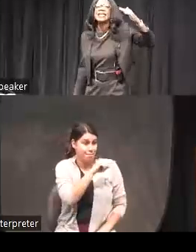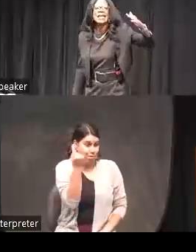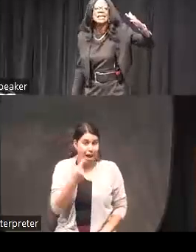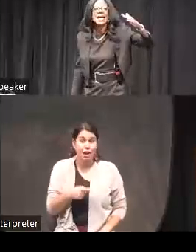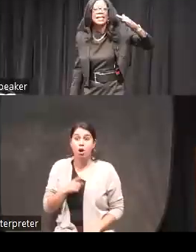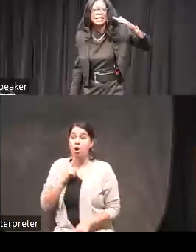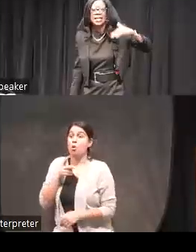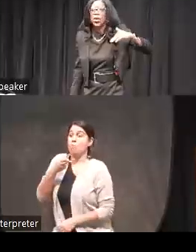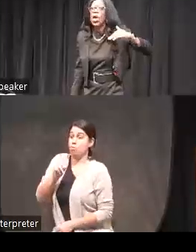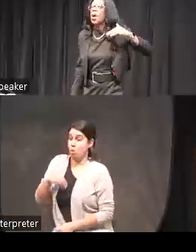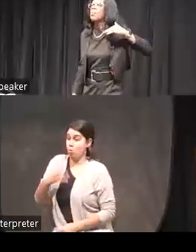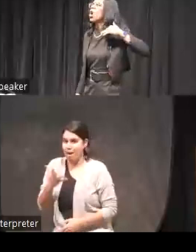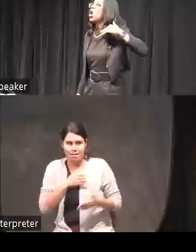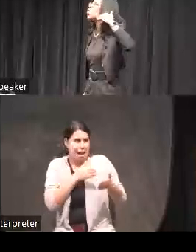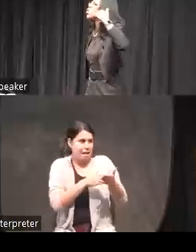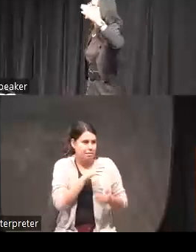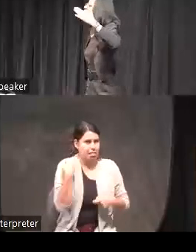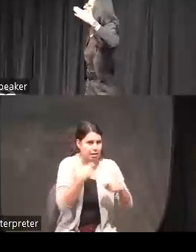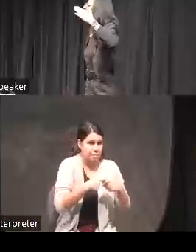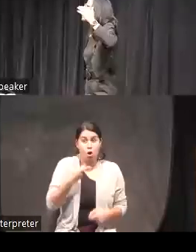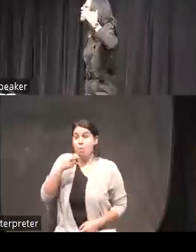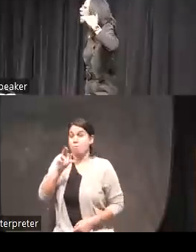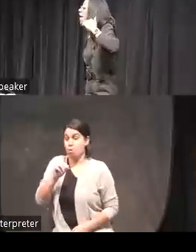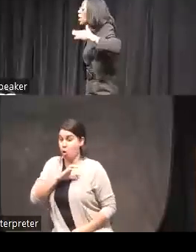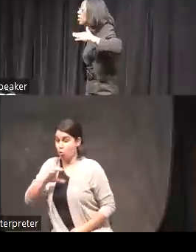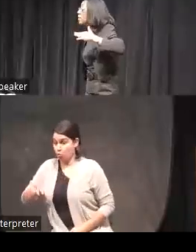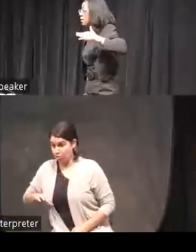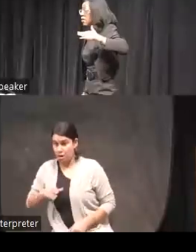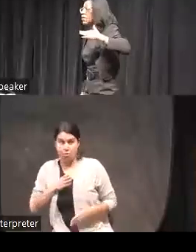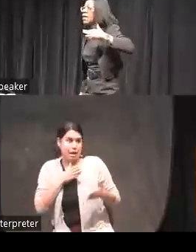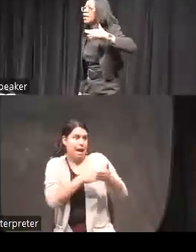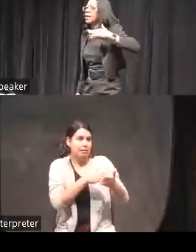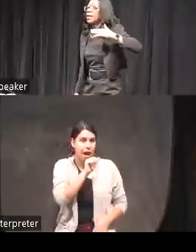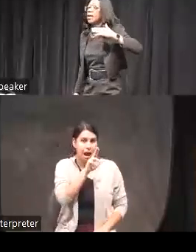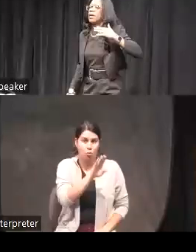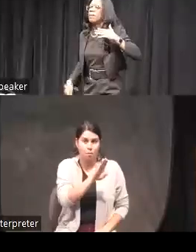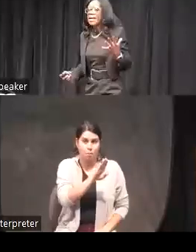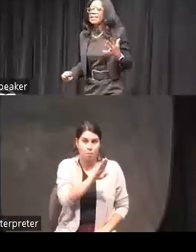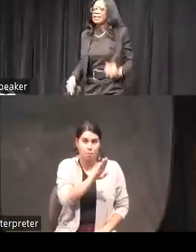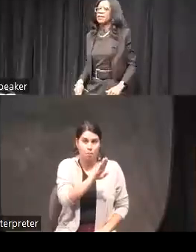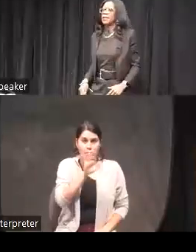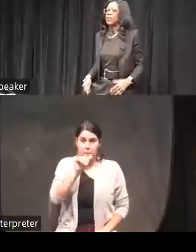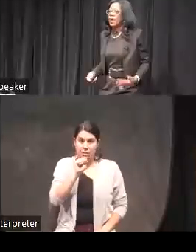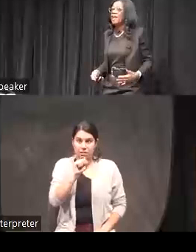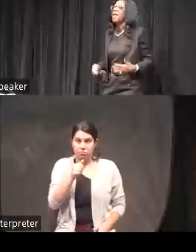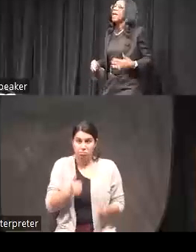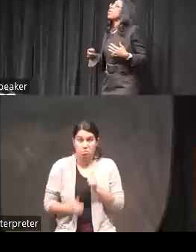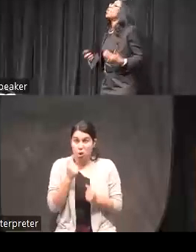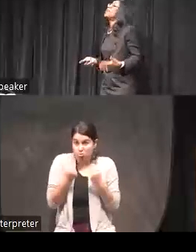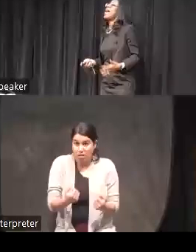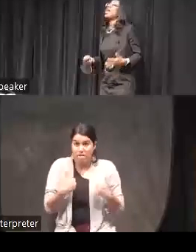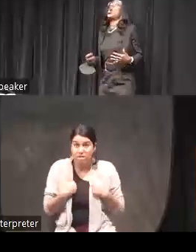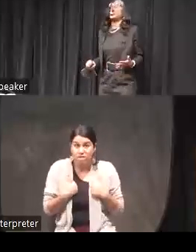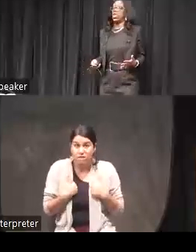pro-white, anti-Latino, pro-Christian, anti-Arab, right? Biases. We have them.